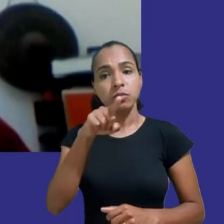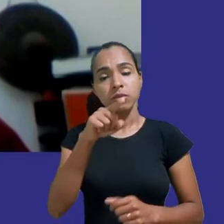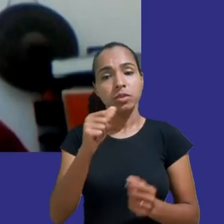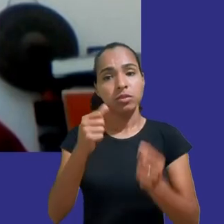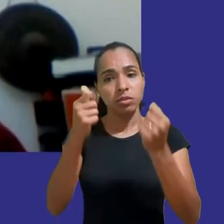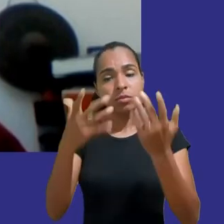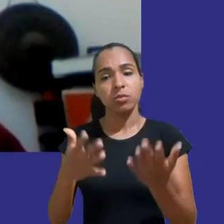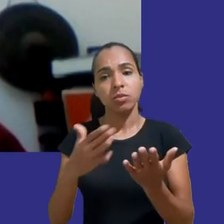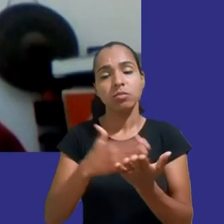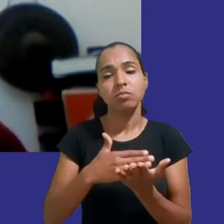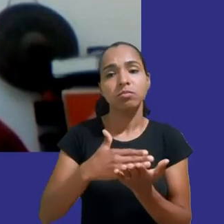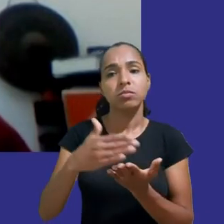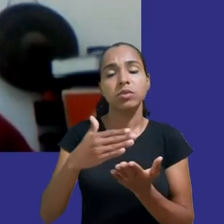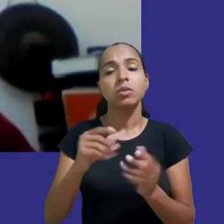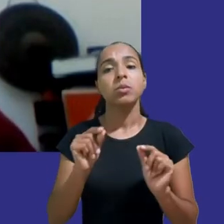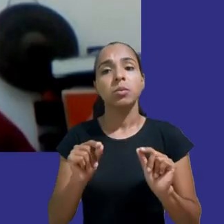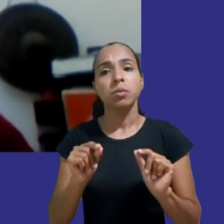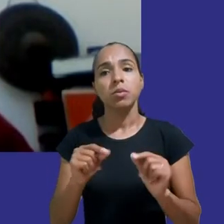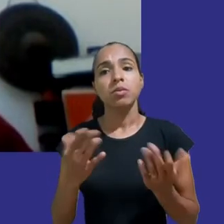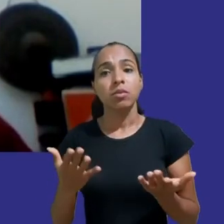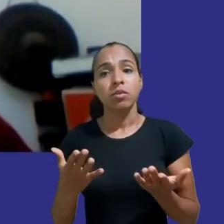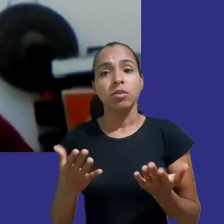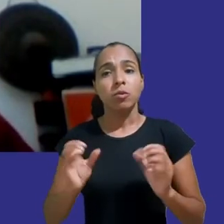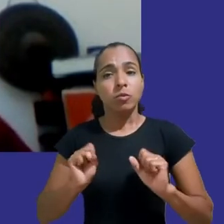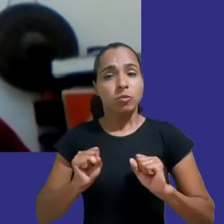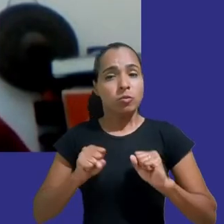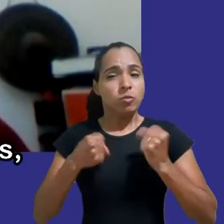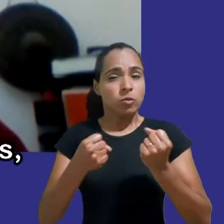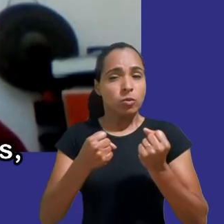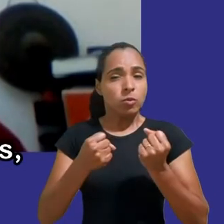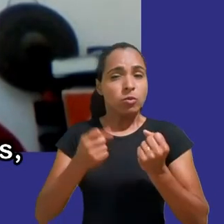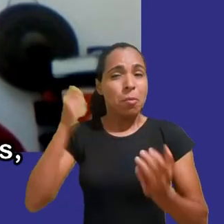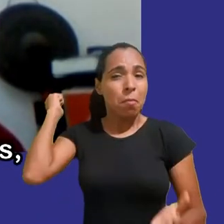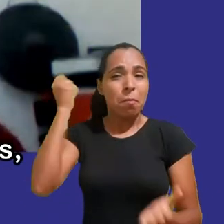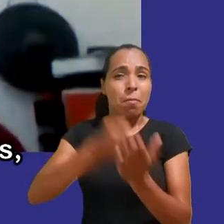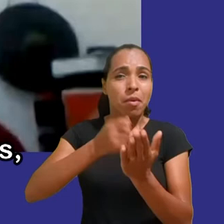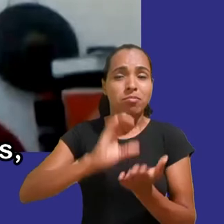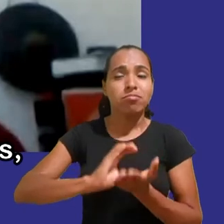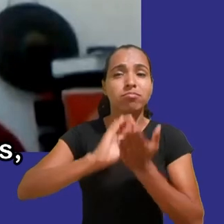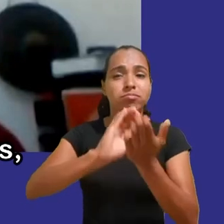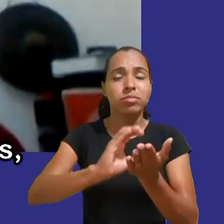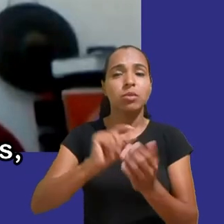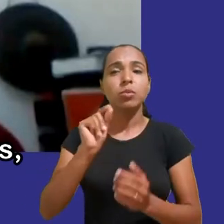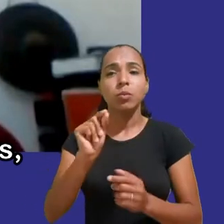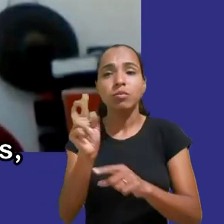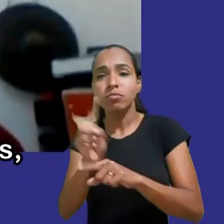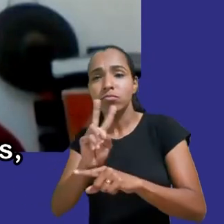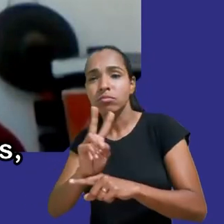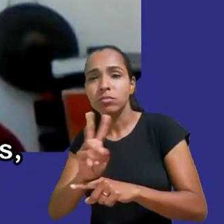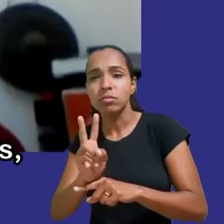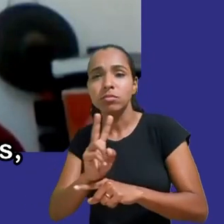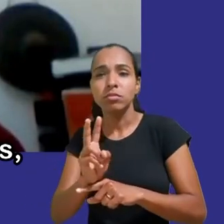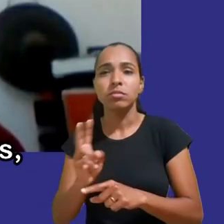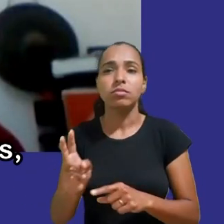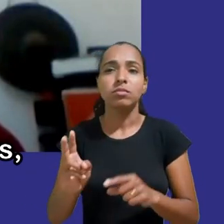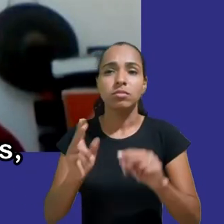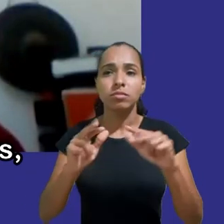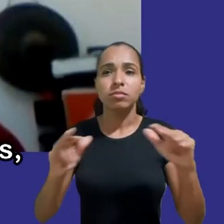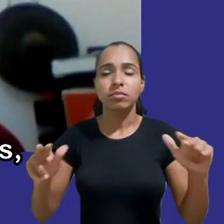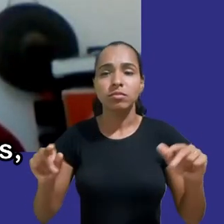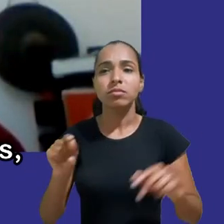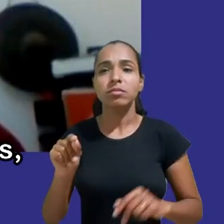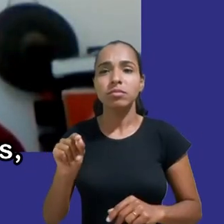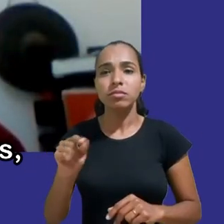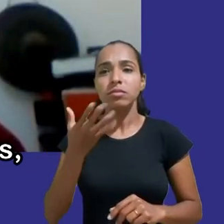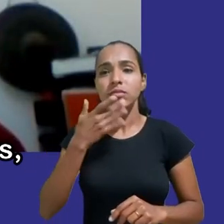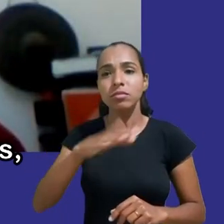surveillance and advertising ecosystem that has built up the huge damage that does to our children but also to the